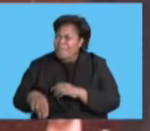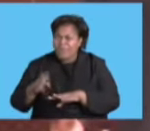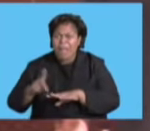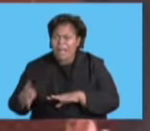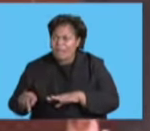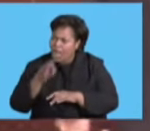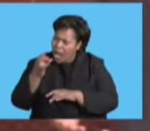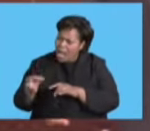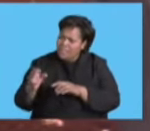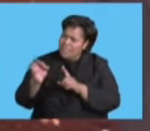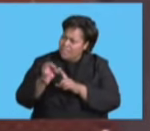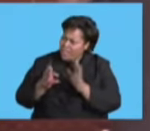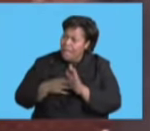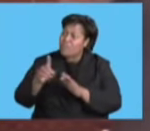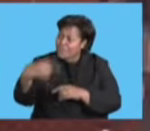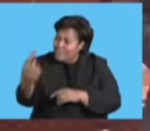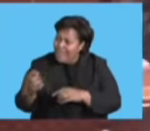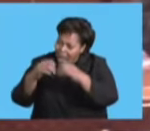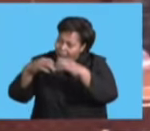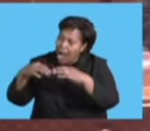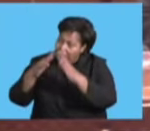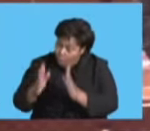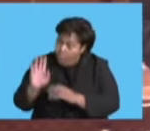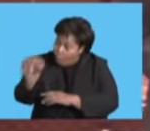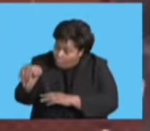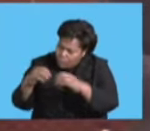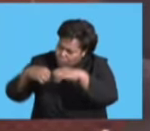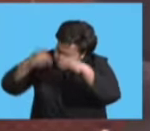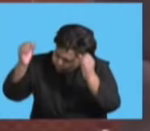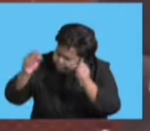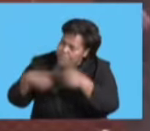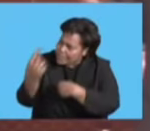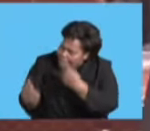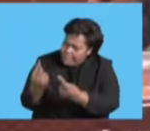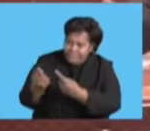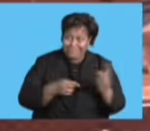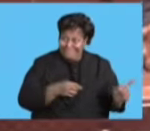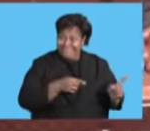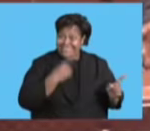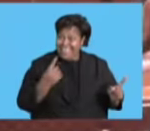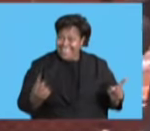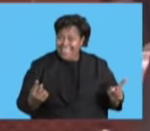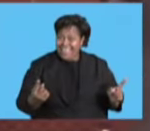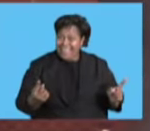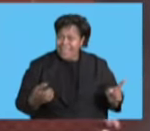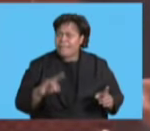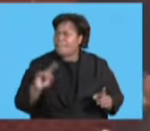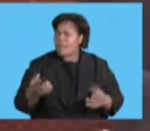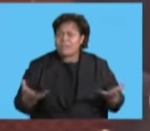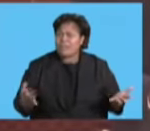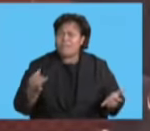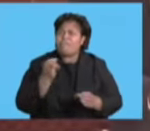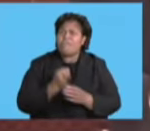Order. Also with a capital H, it's recorded in the Hansard. And correlated with